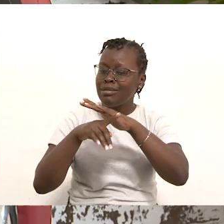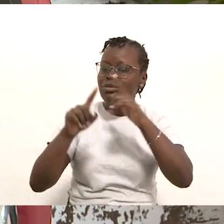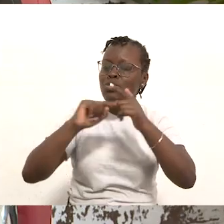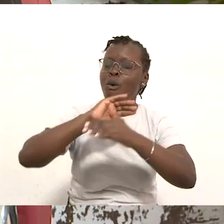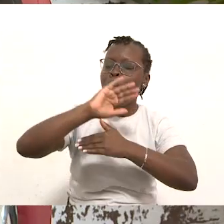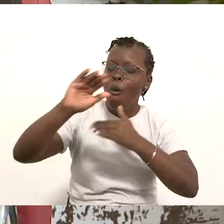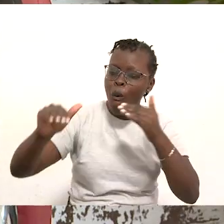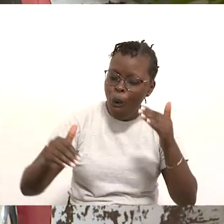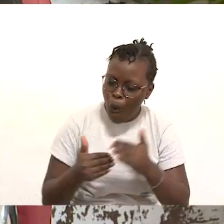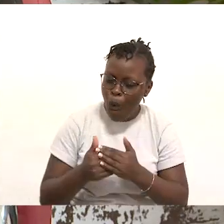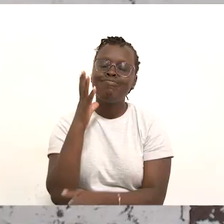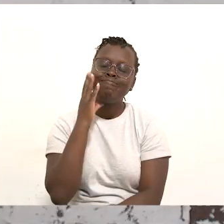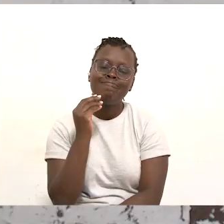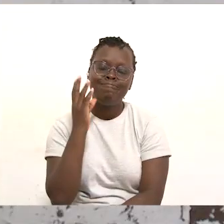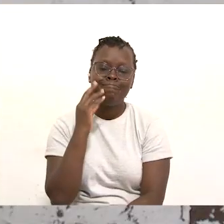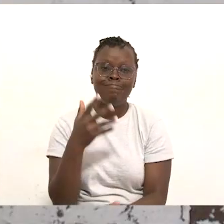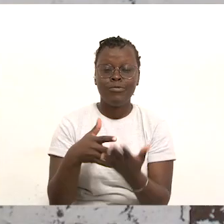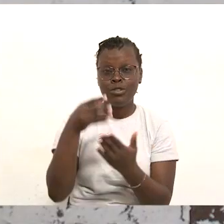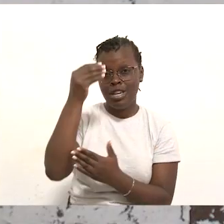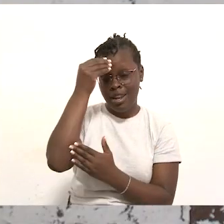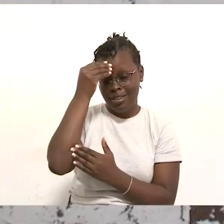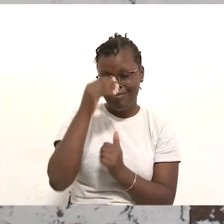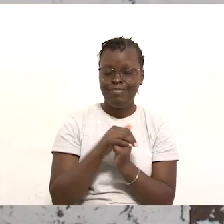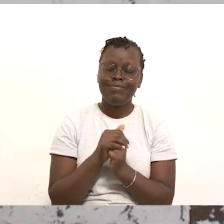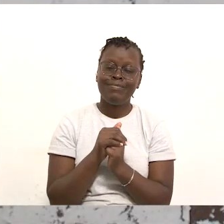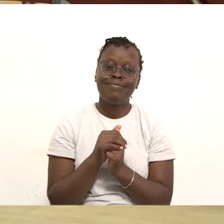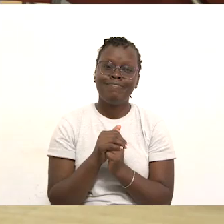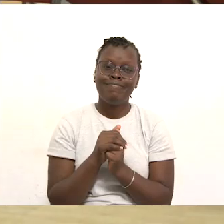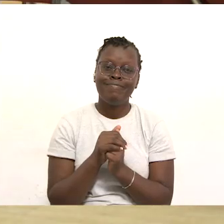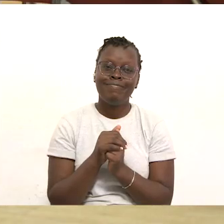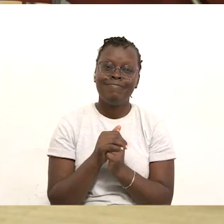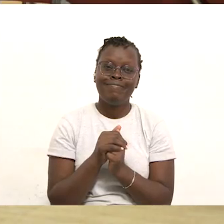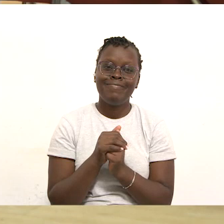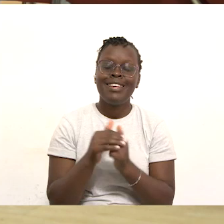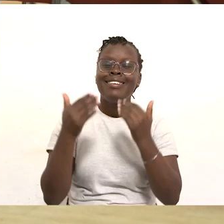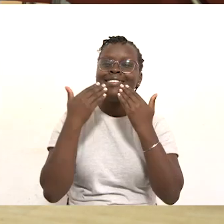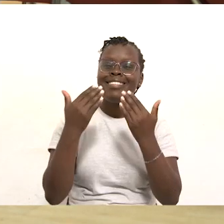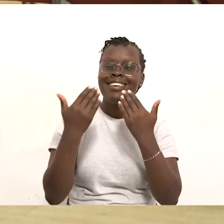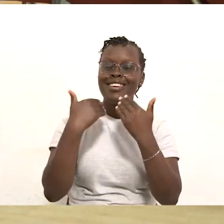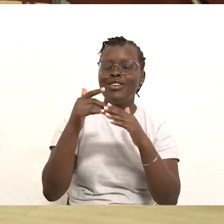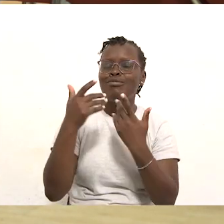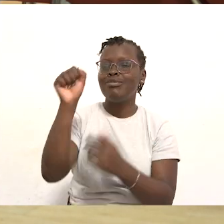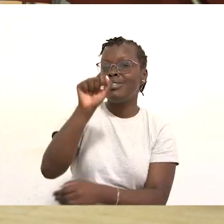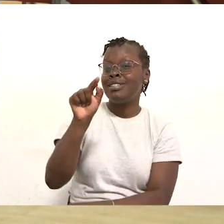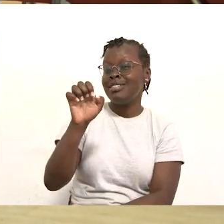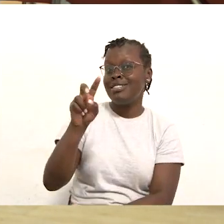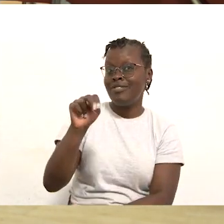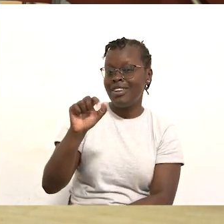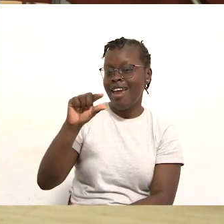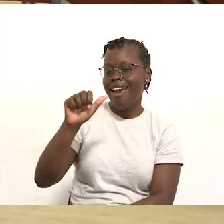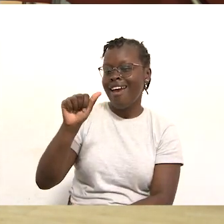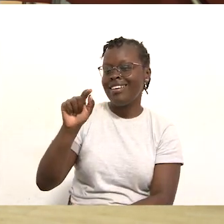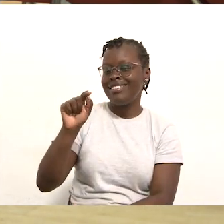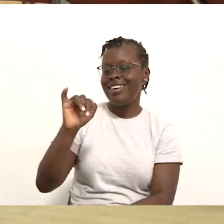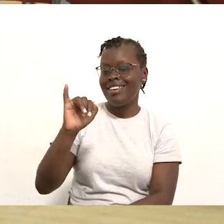students across the country. Thank you, Dr. Juma, for that. Thank you, Stephen Gatei, for being with us today. A really